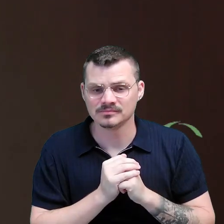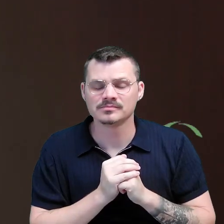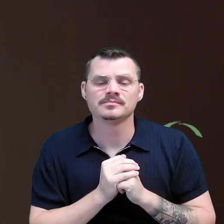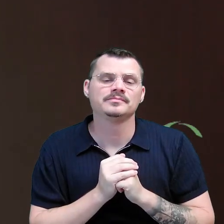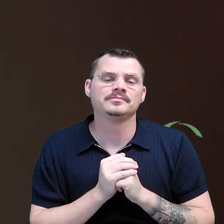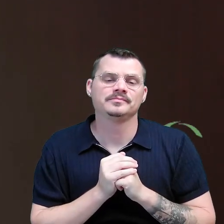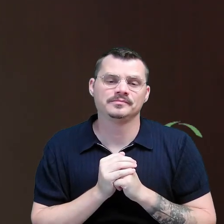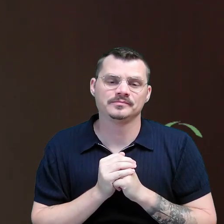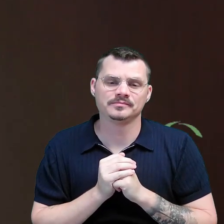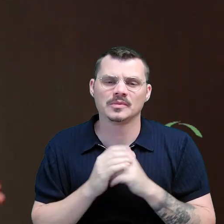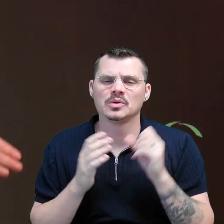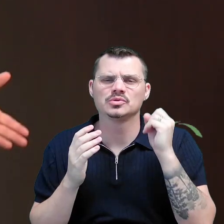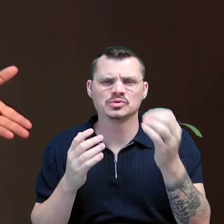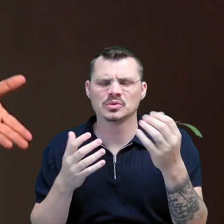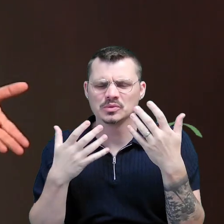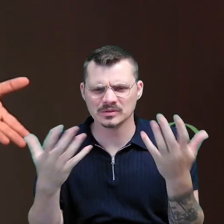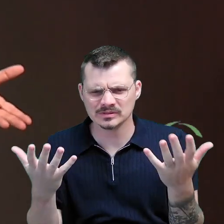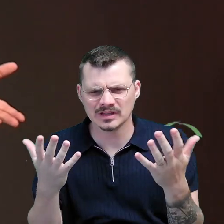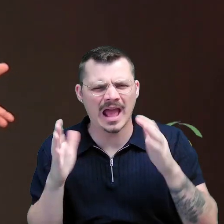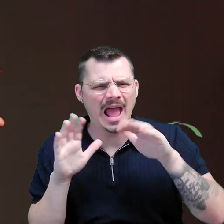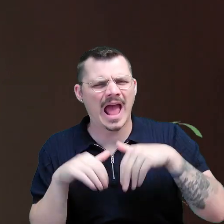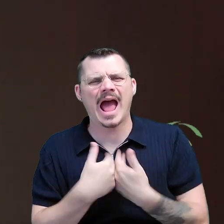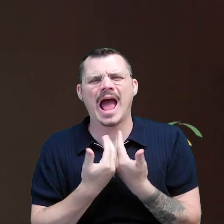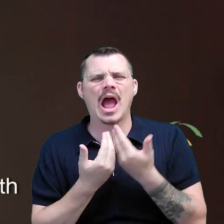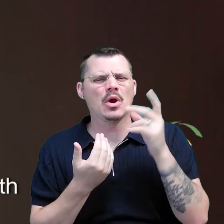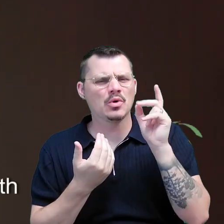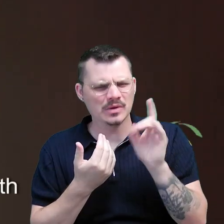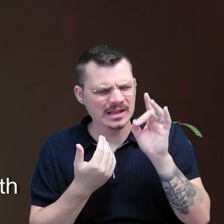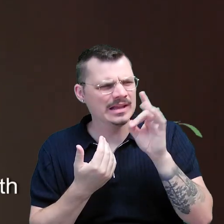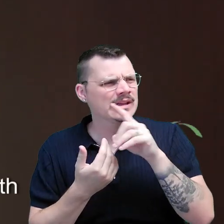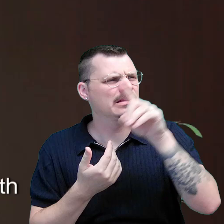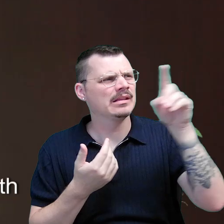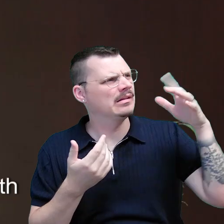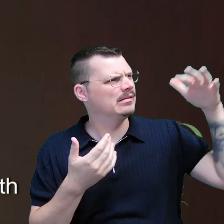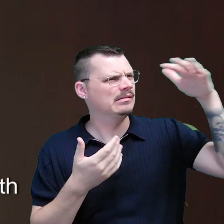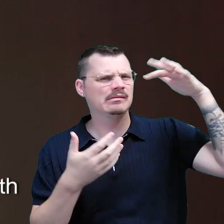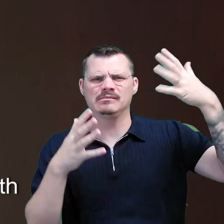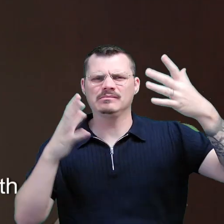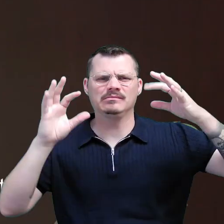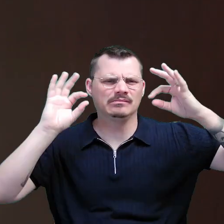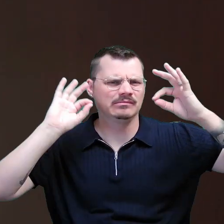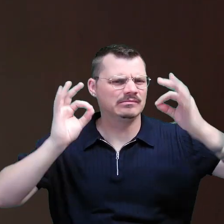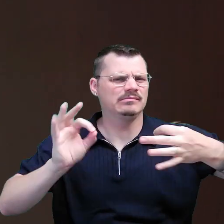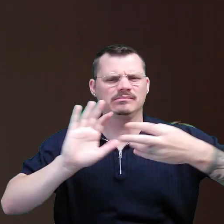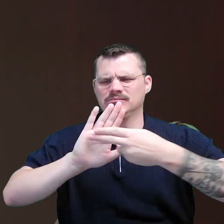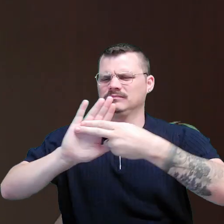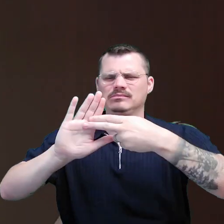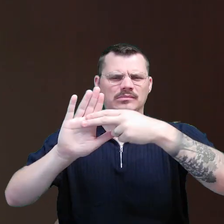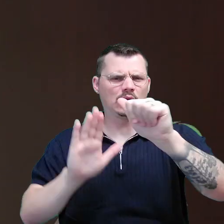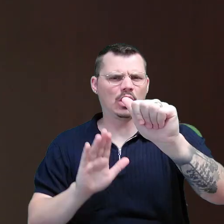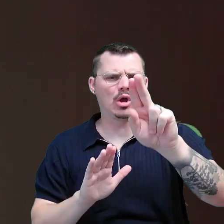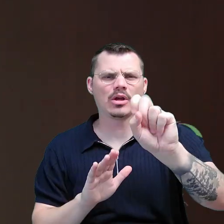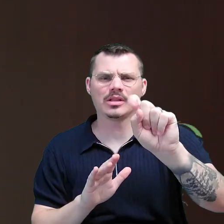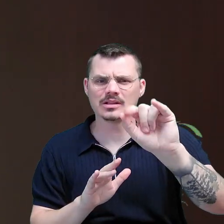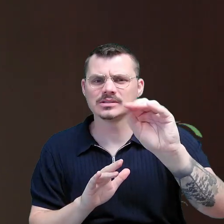So, how in the world did anybody even come around to a diagnosis of autism with this